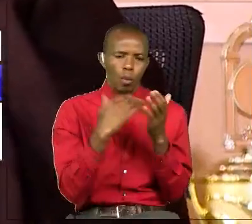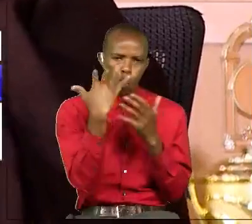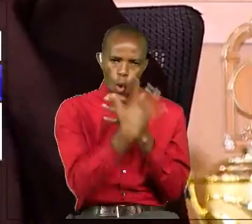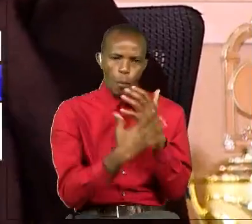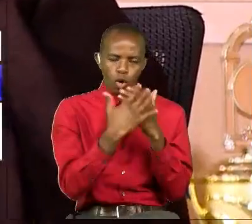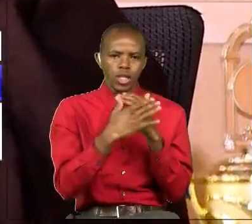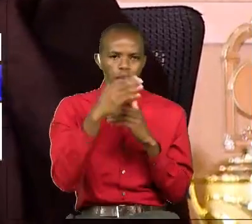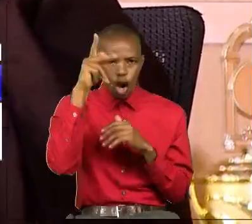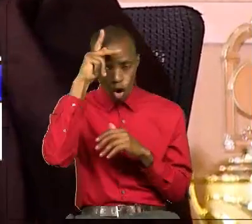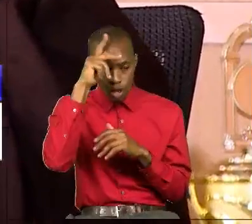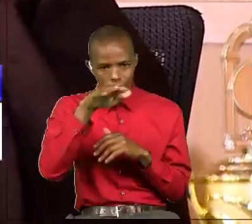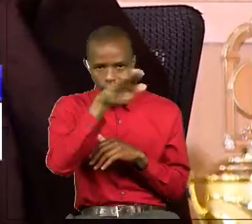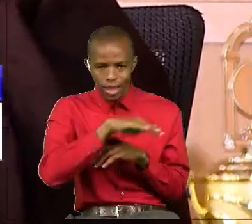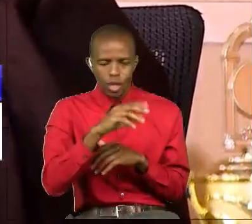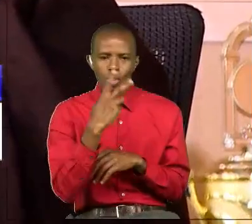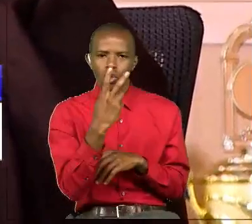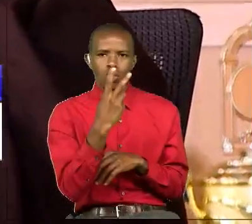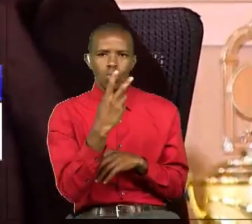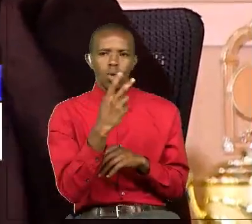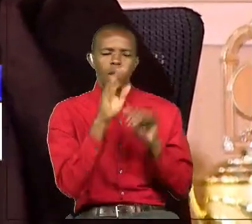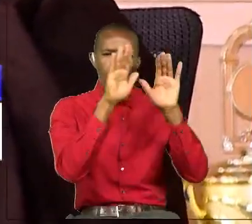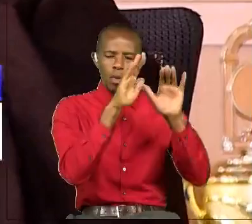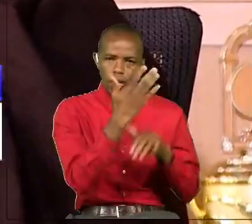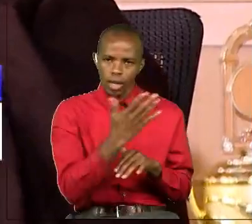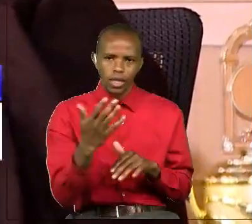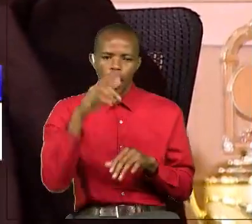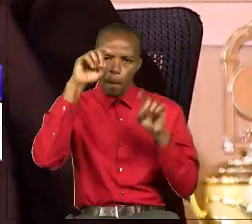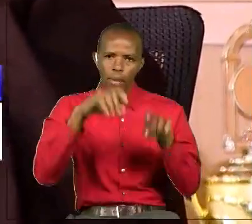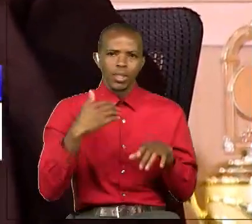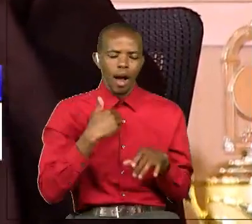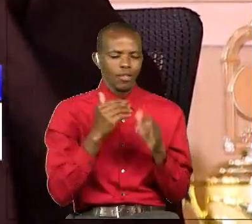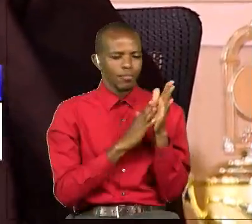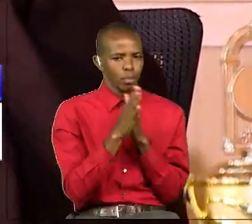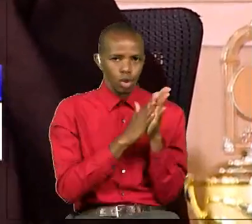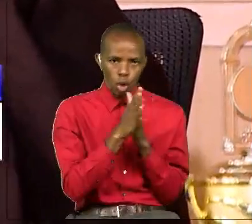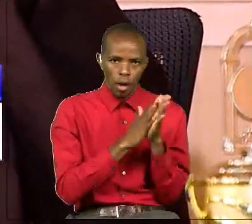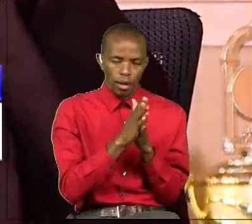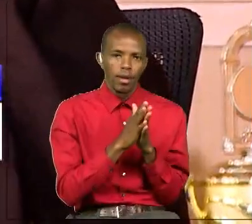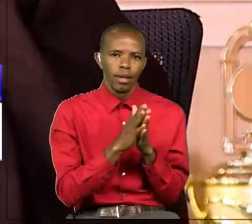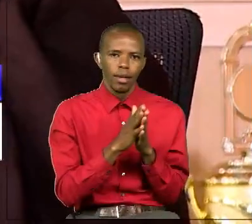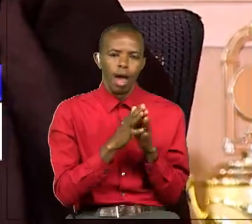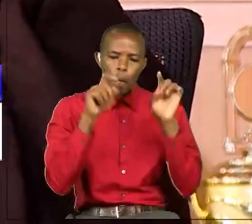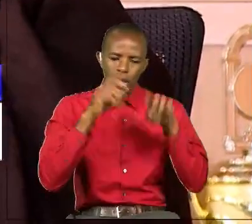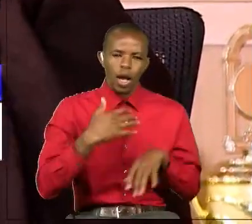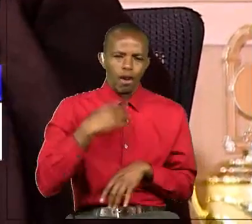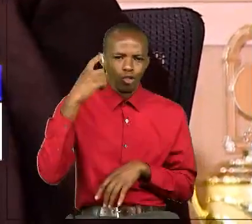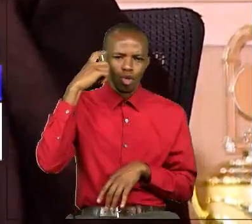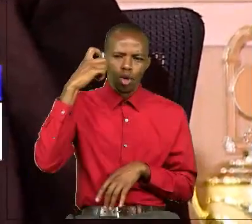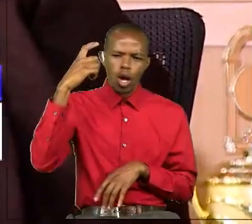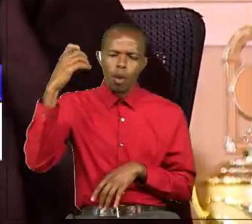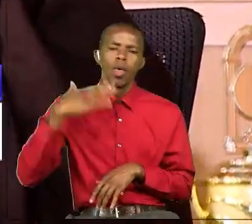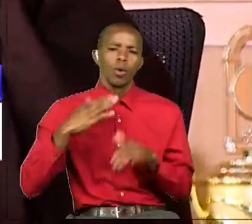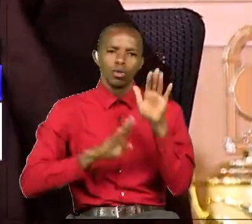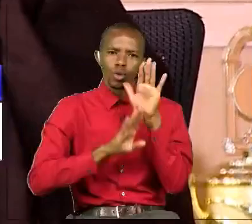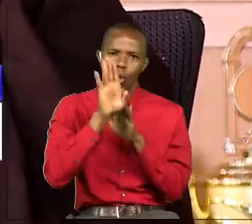their location. So those are the only 2 criteria really. And of course they have to be ambitious, right? They have to have dreams of wanting to grow.